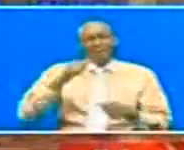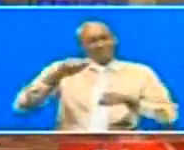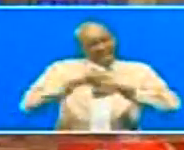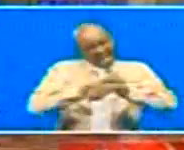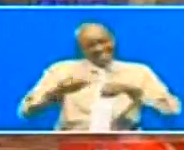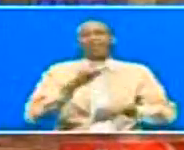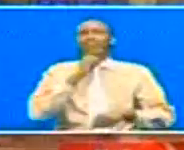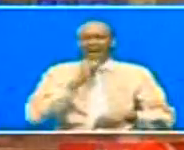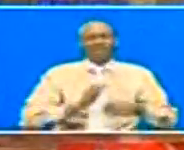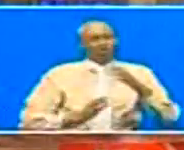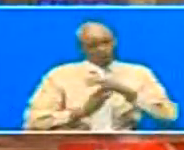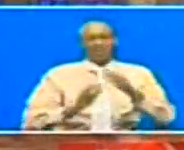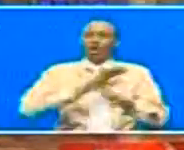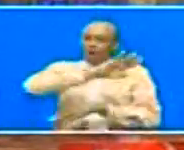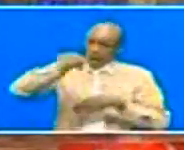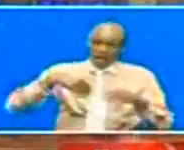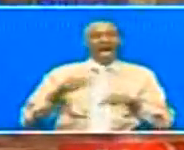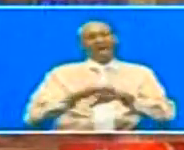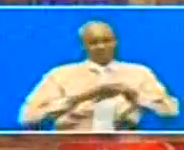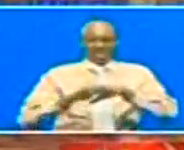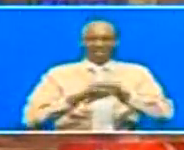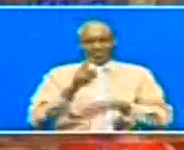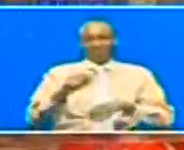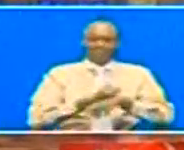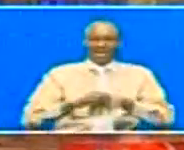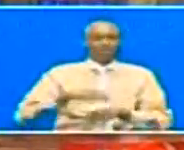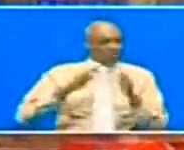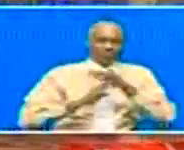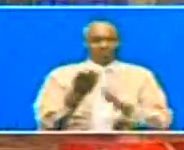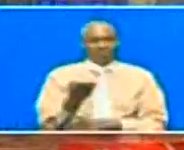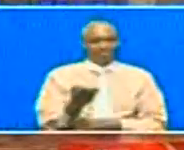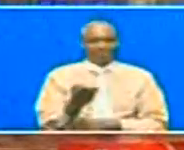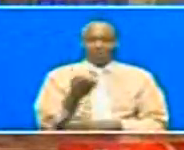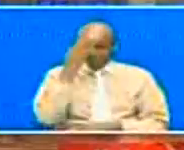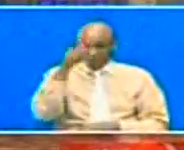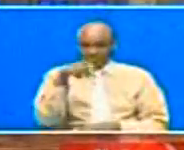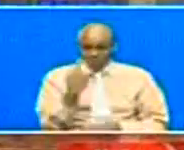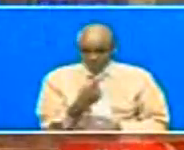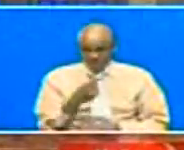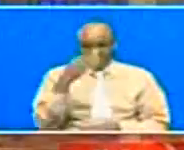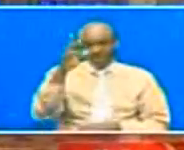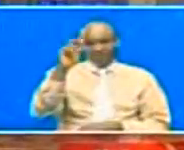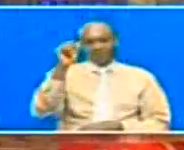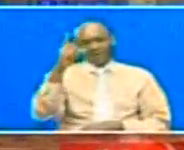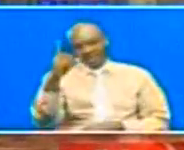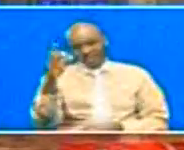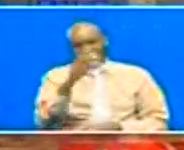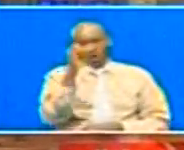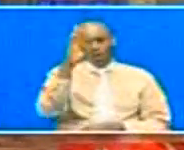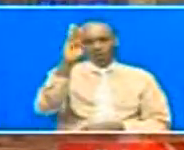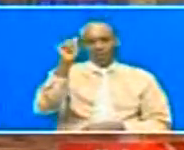blackest man in all of Black Africa. You know him better simply as Fred